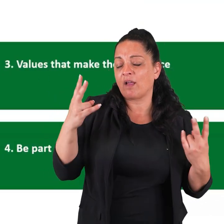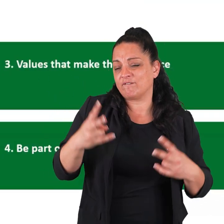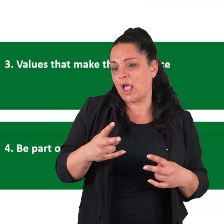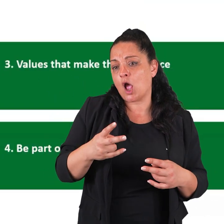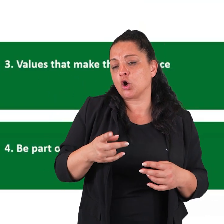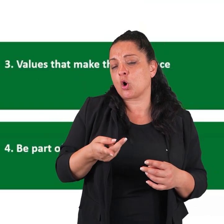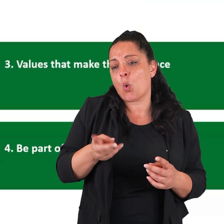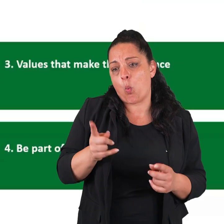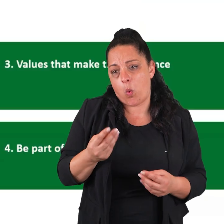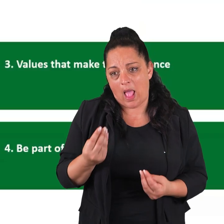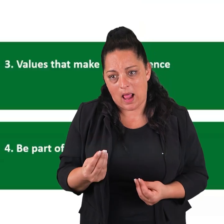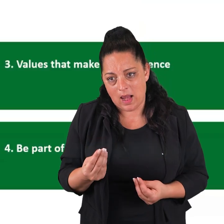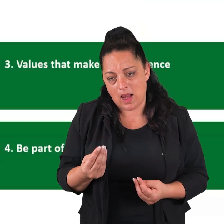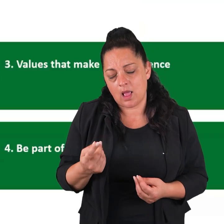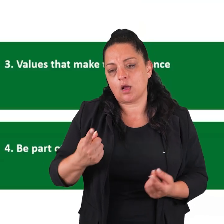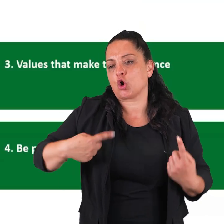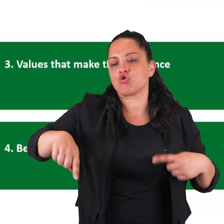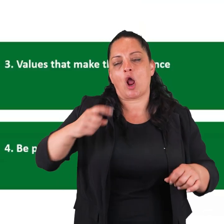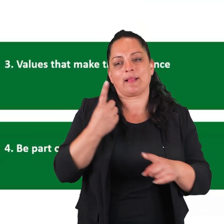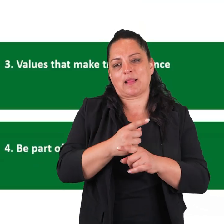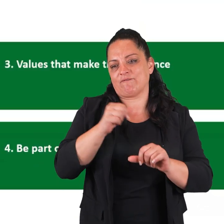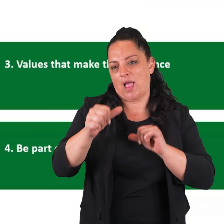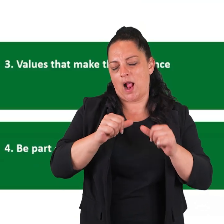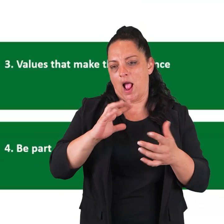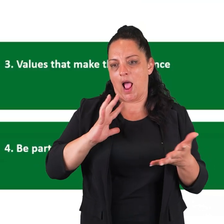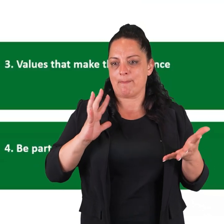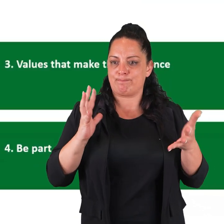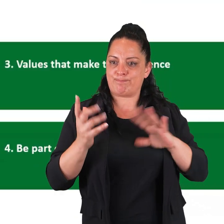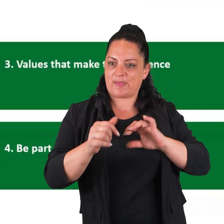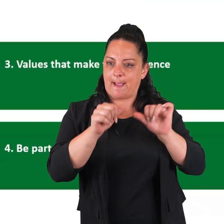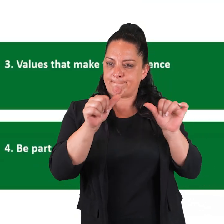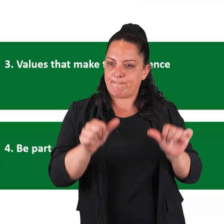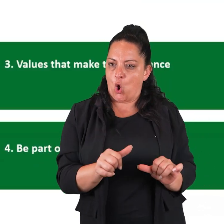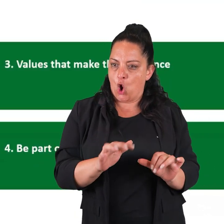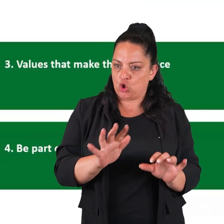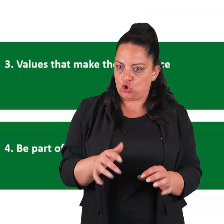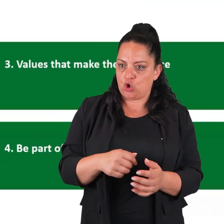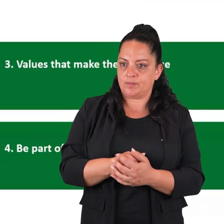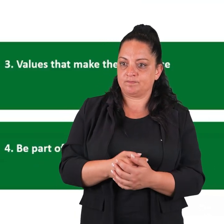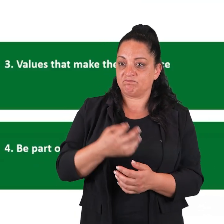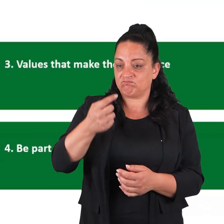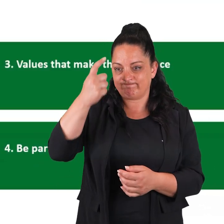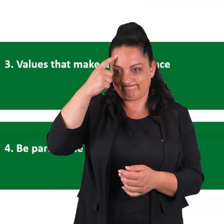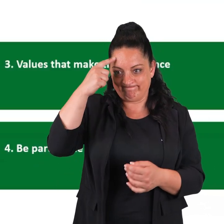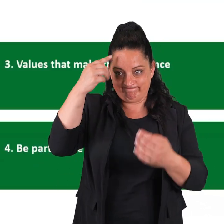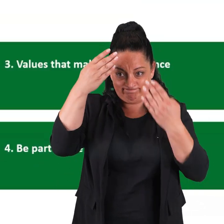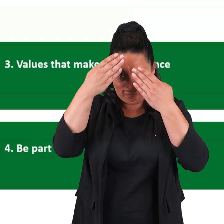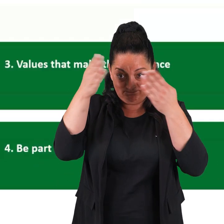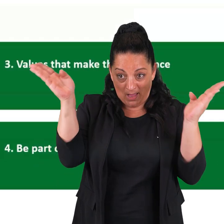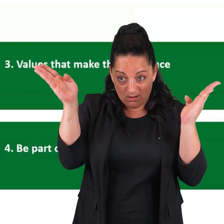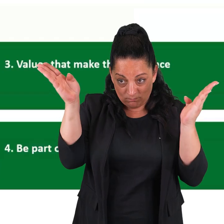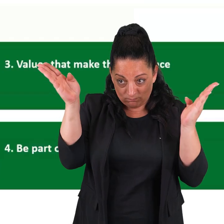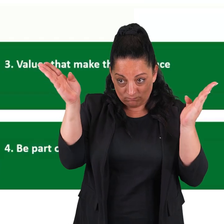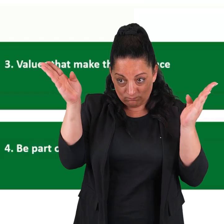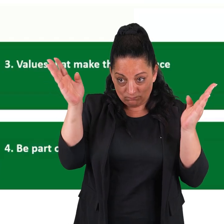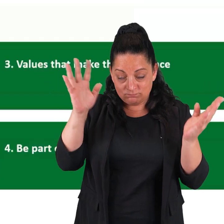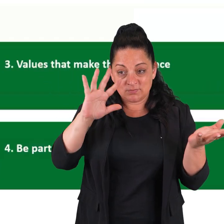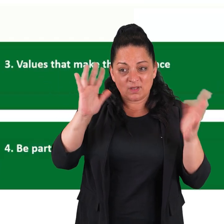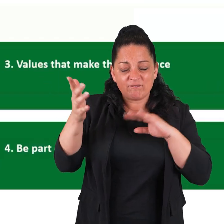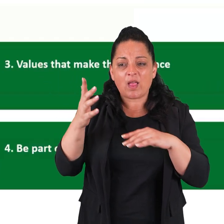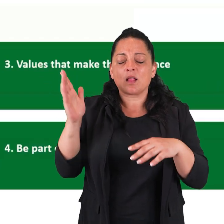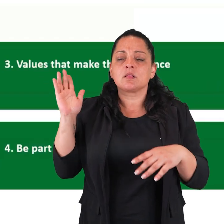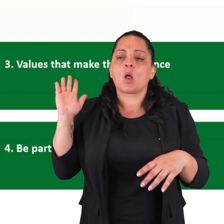we think, be more open-minded and change our mindset, making sustainability